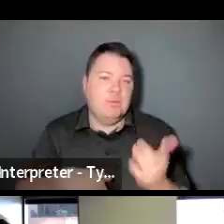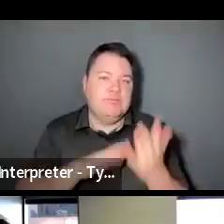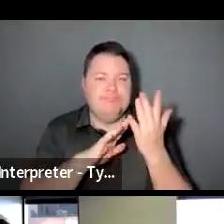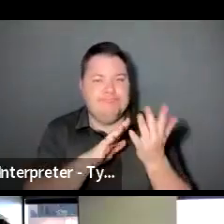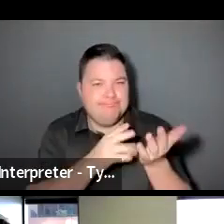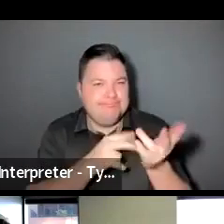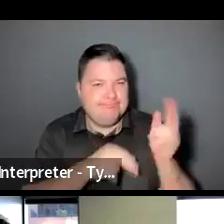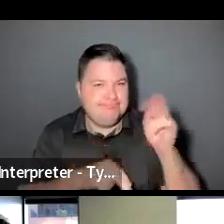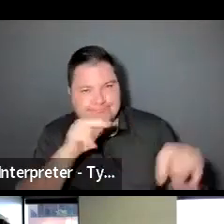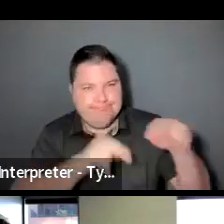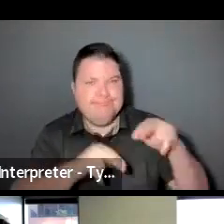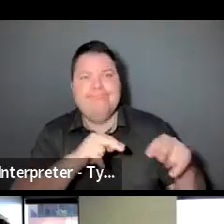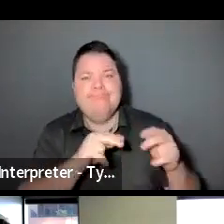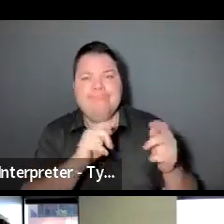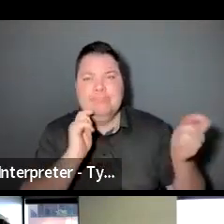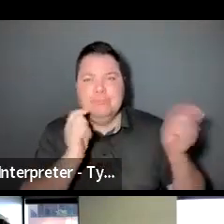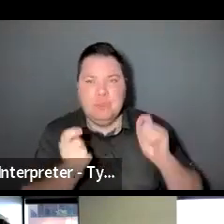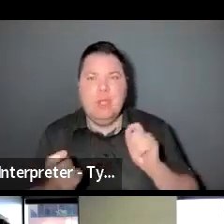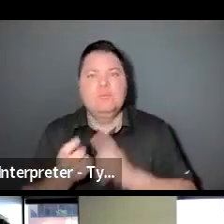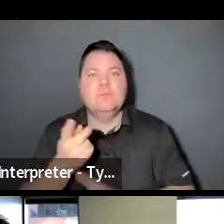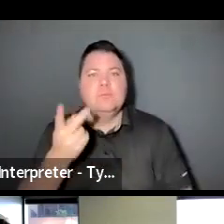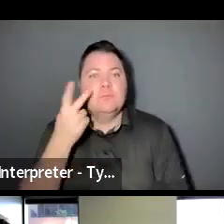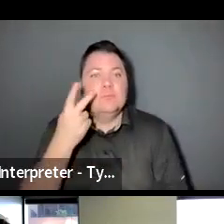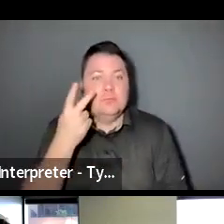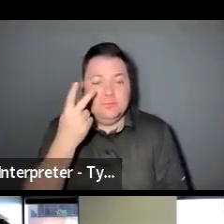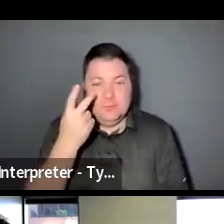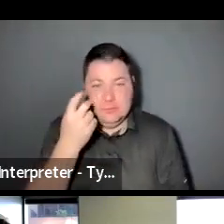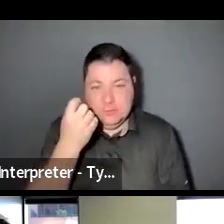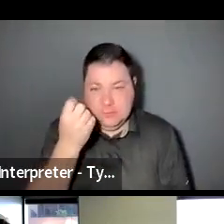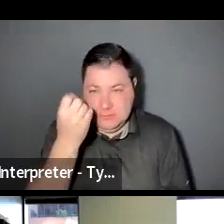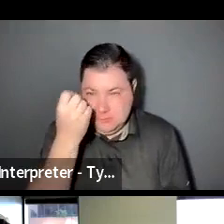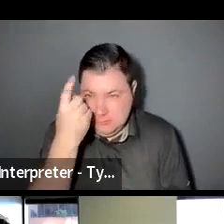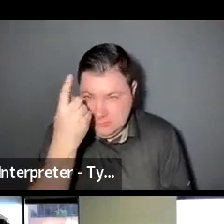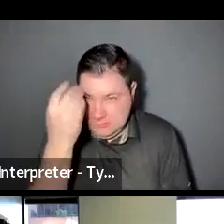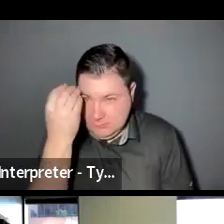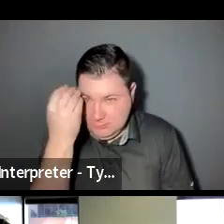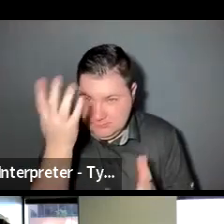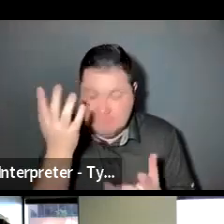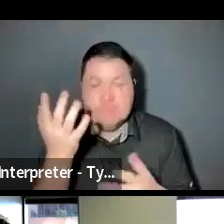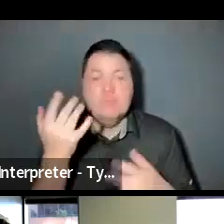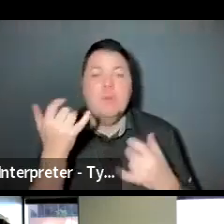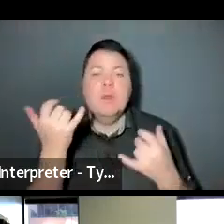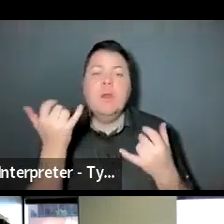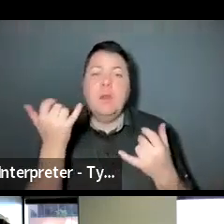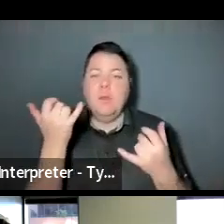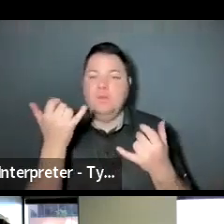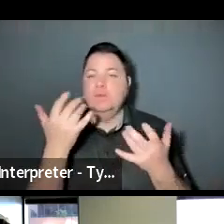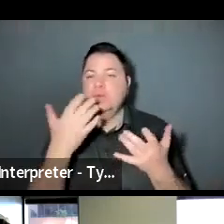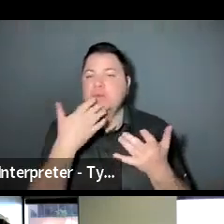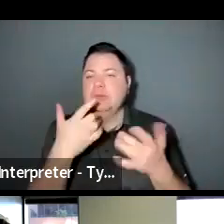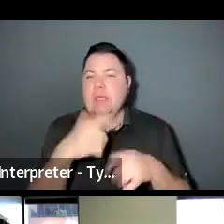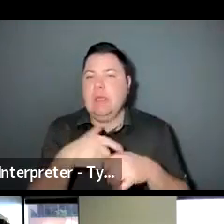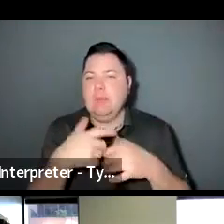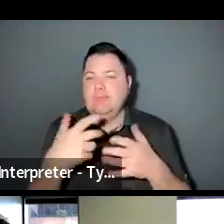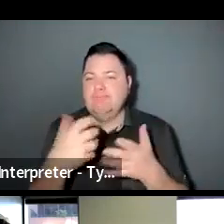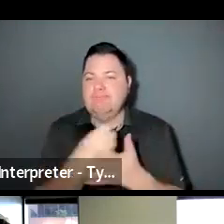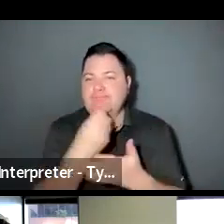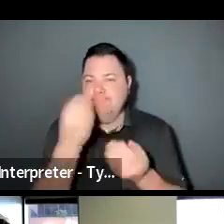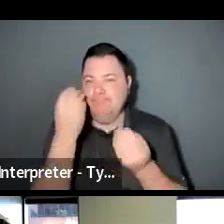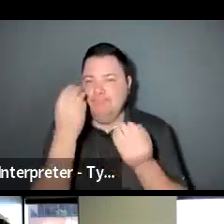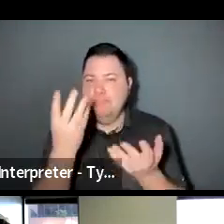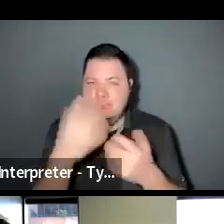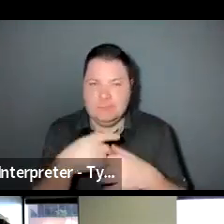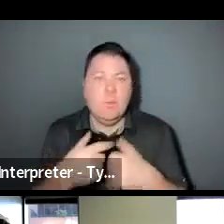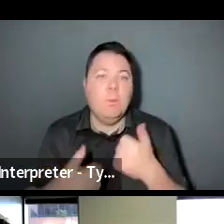We have, I think this is an important note as well, and probably an opportune time to say this. The majority of the